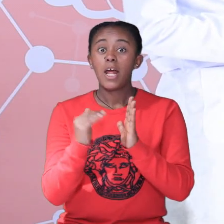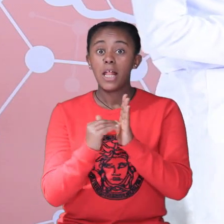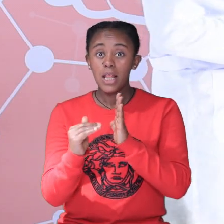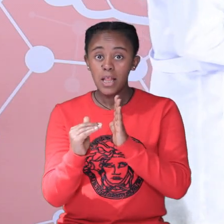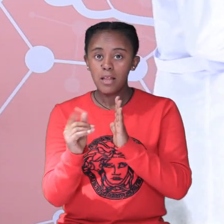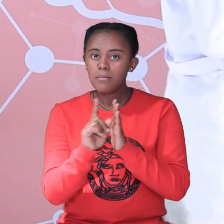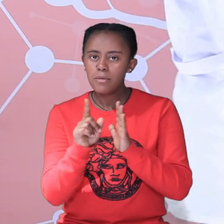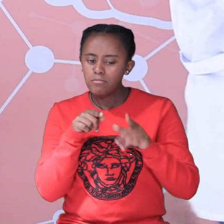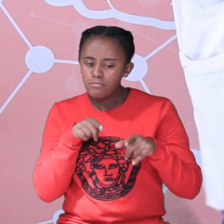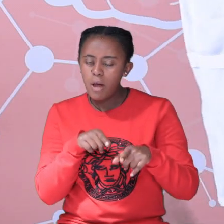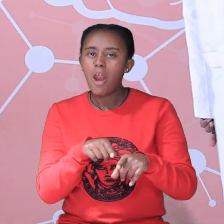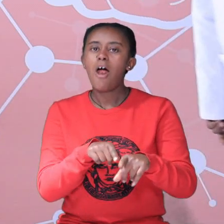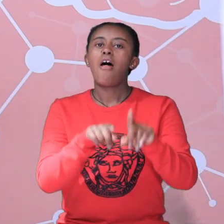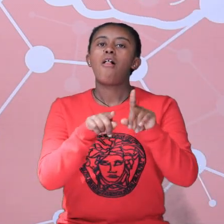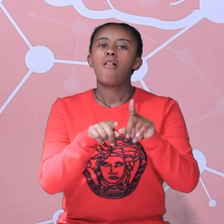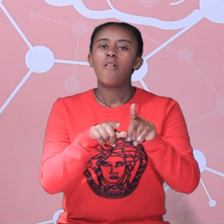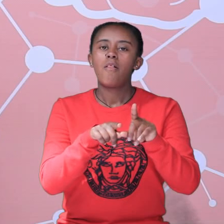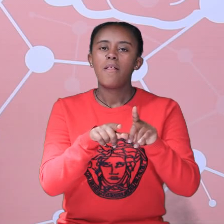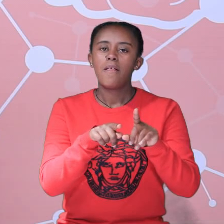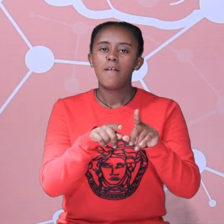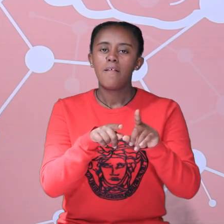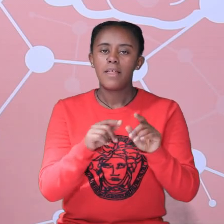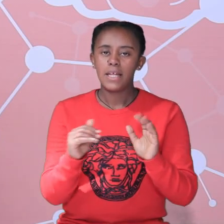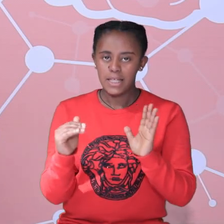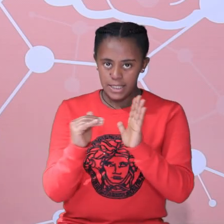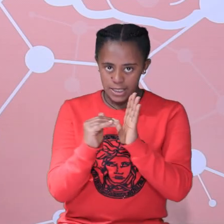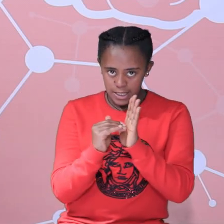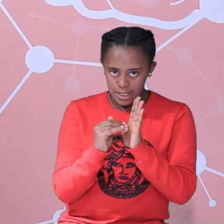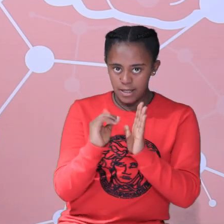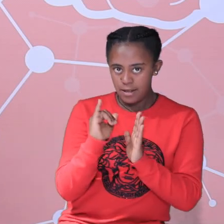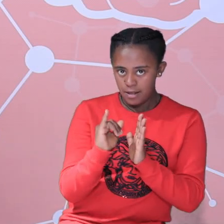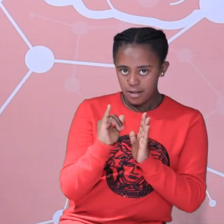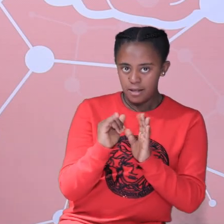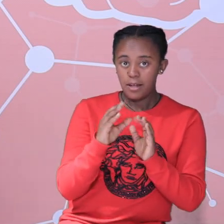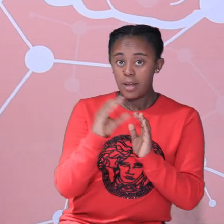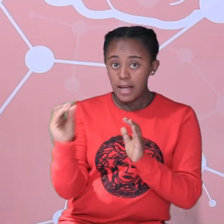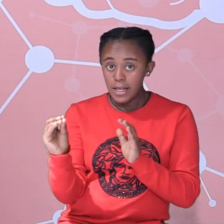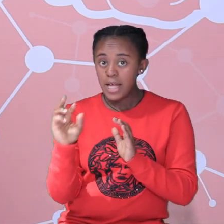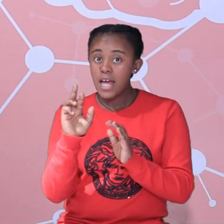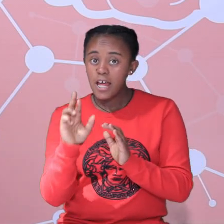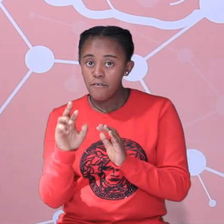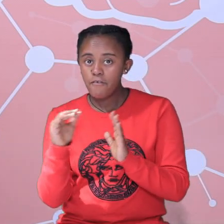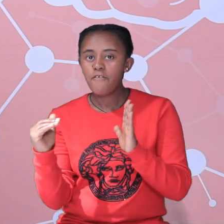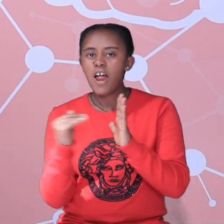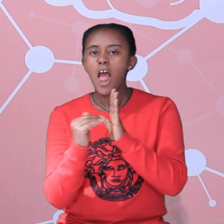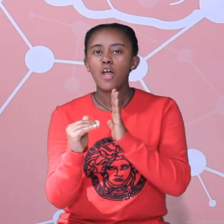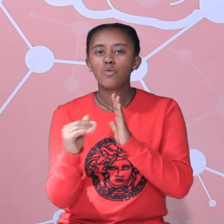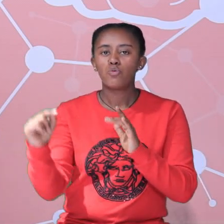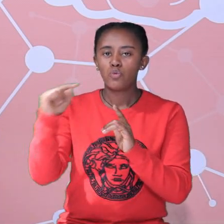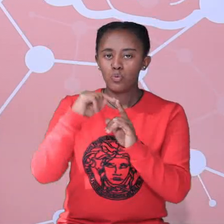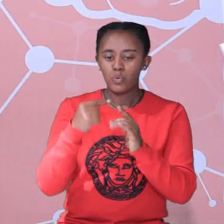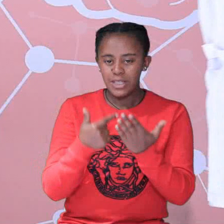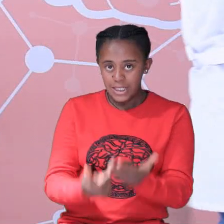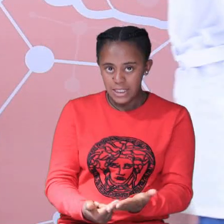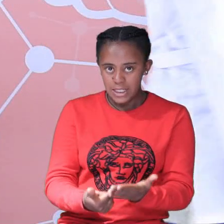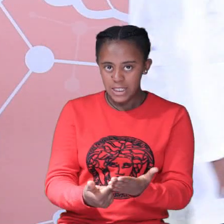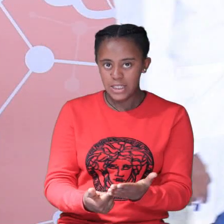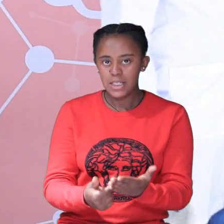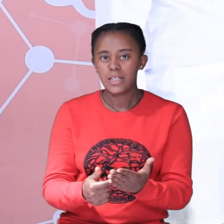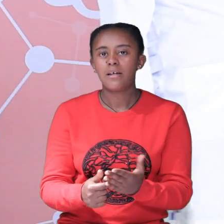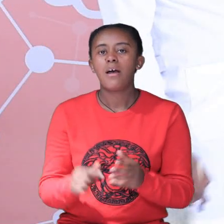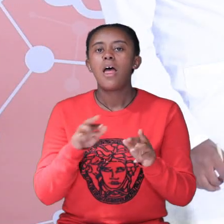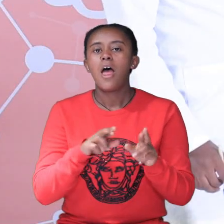each other. So incident rays strikes on this material and reflectors to this direction. So this